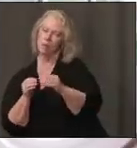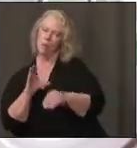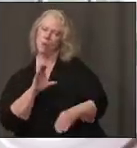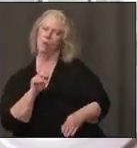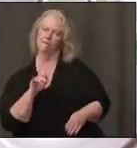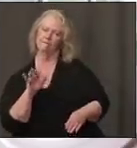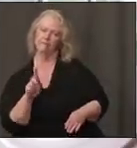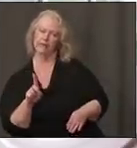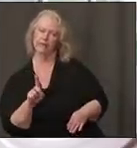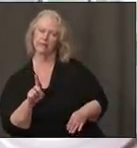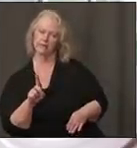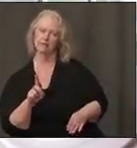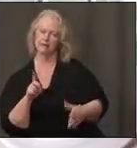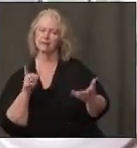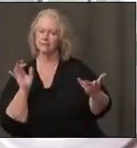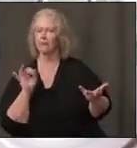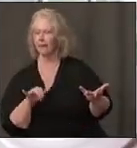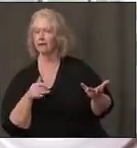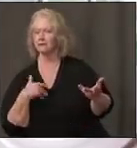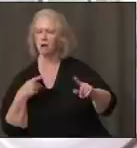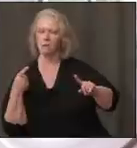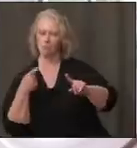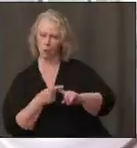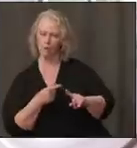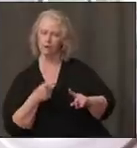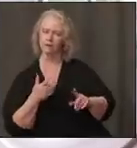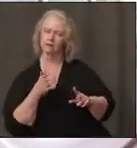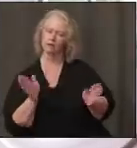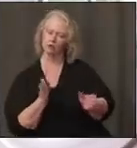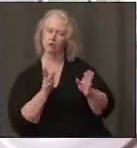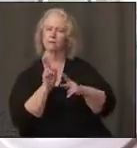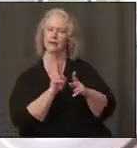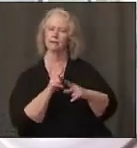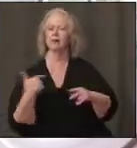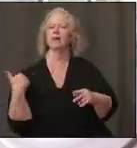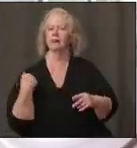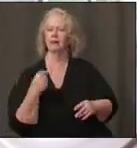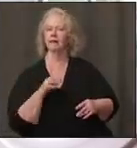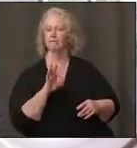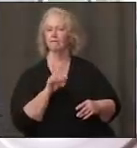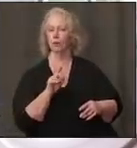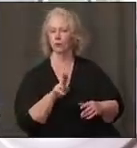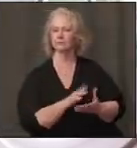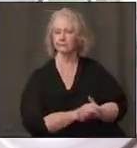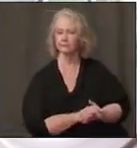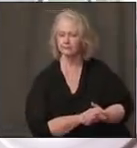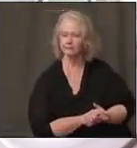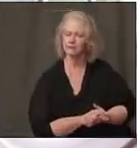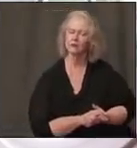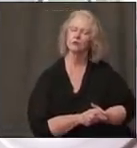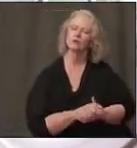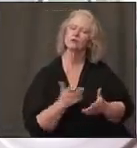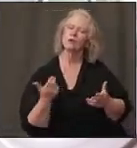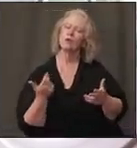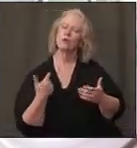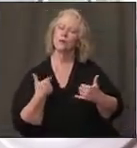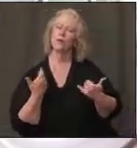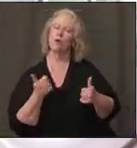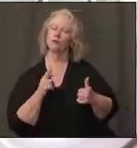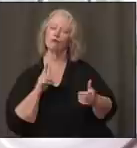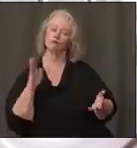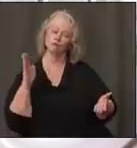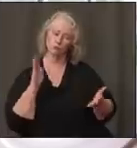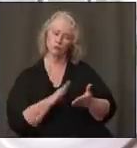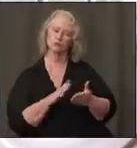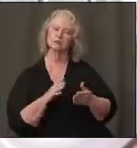spread. And we should all be hopeful that this is going to be a mild flu season. I think that all the things we're doing to reduce coronavirus